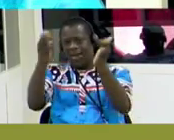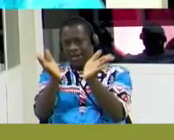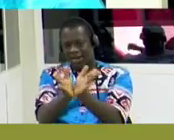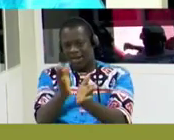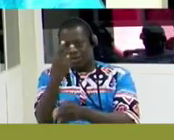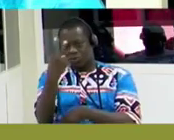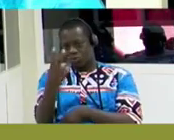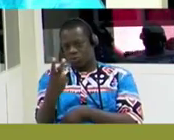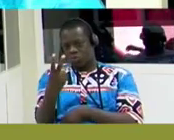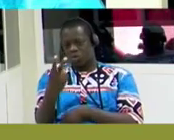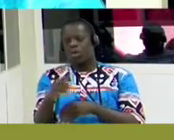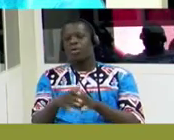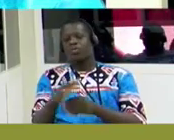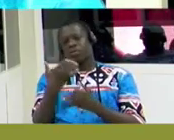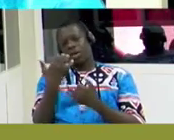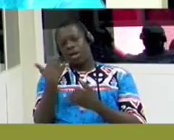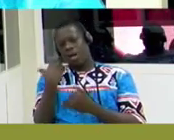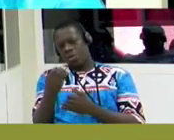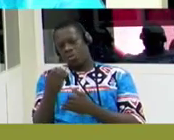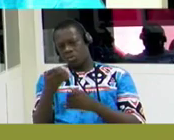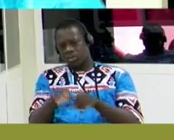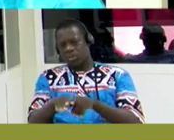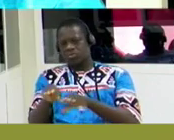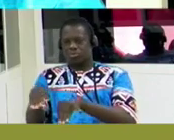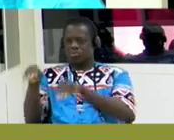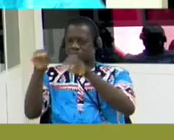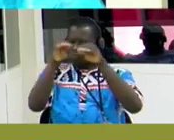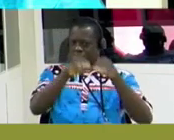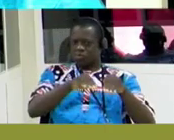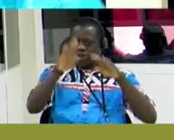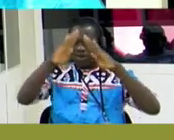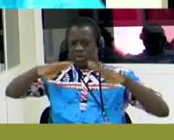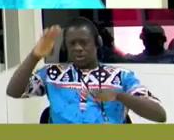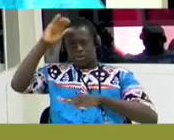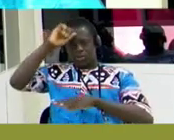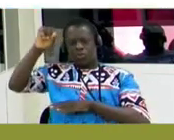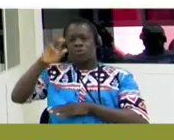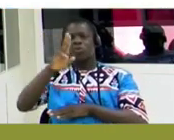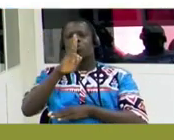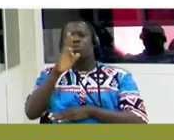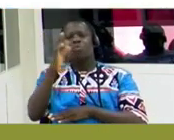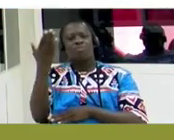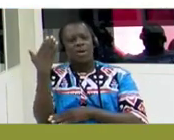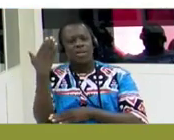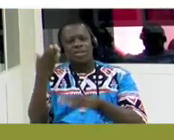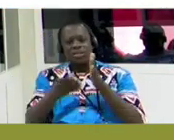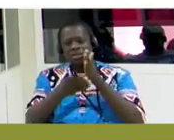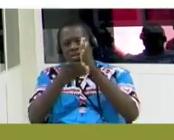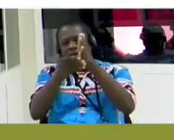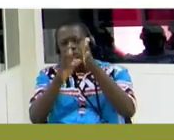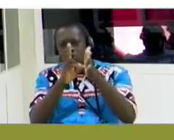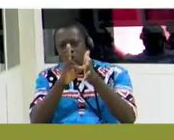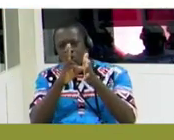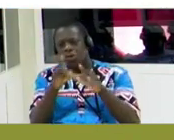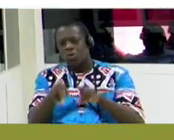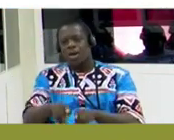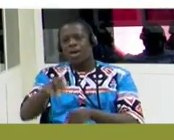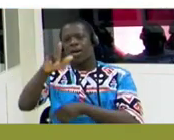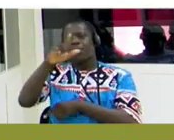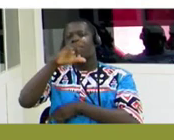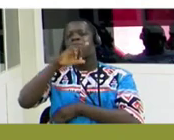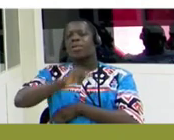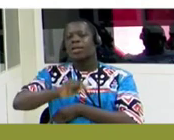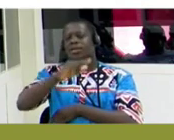sir. As a State Guard? Yes, sir. Who was your immediate commander? Lantombon Tamba was our immediate